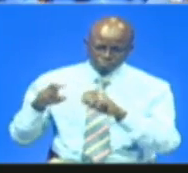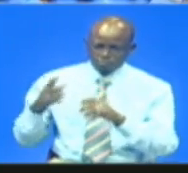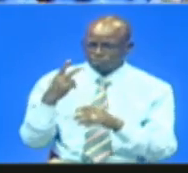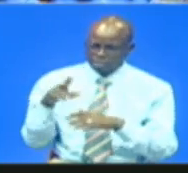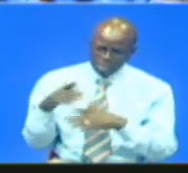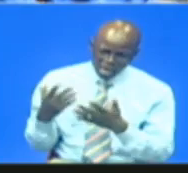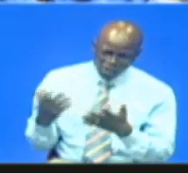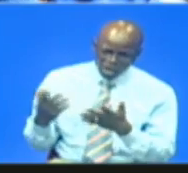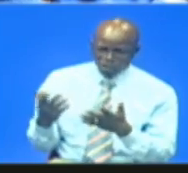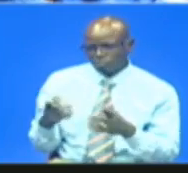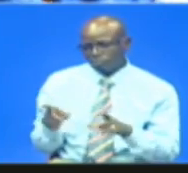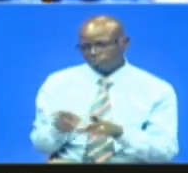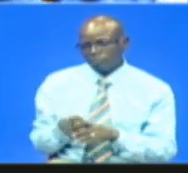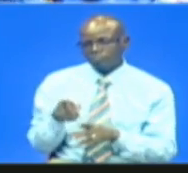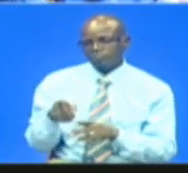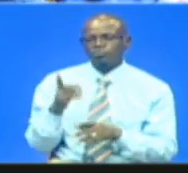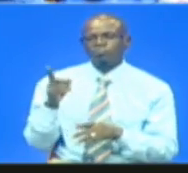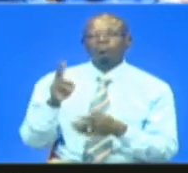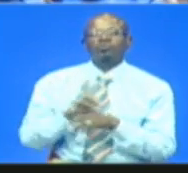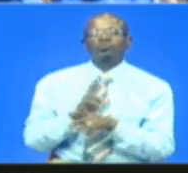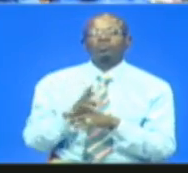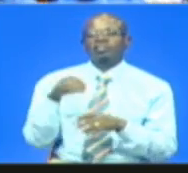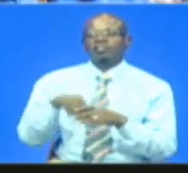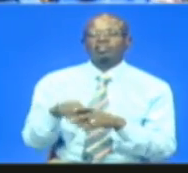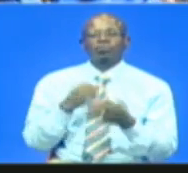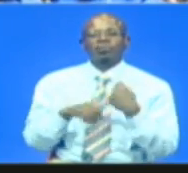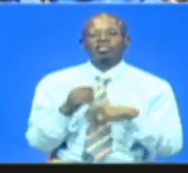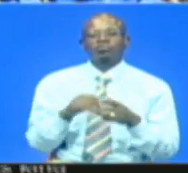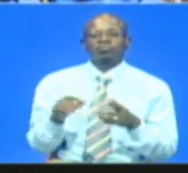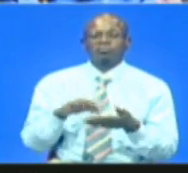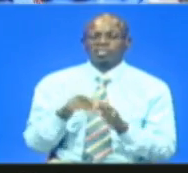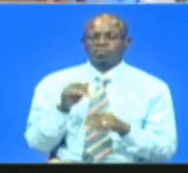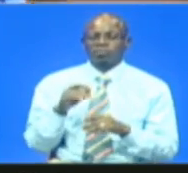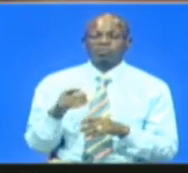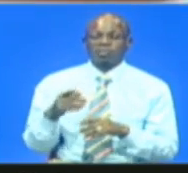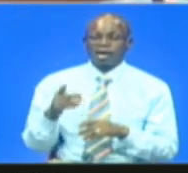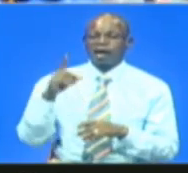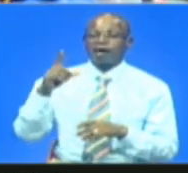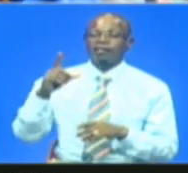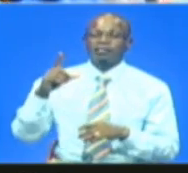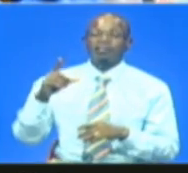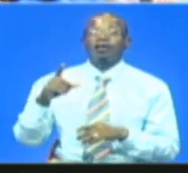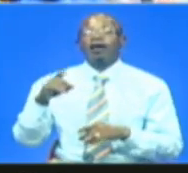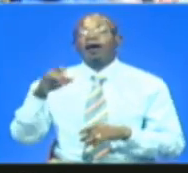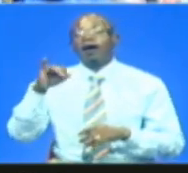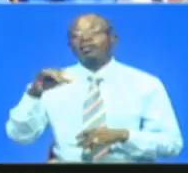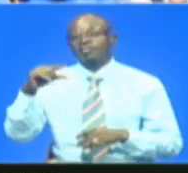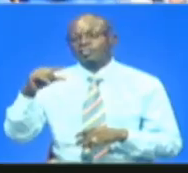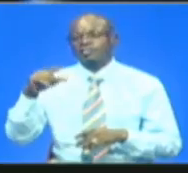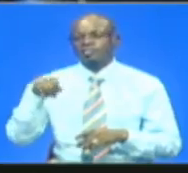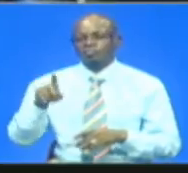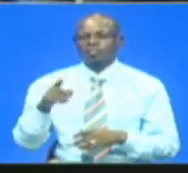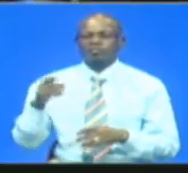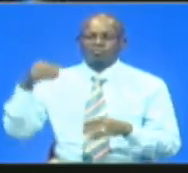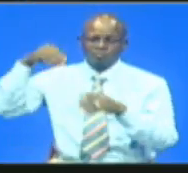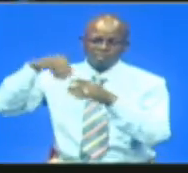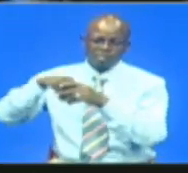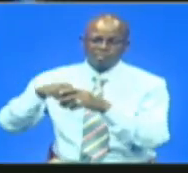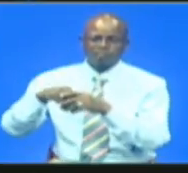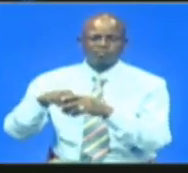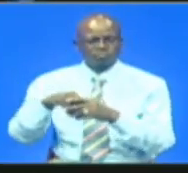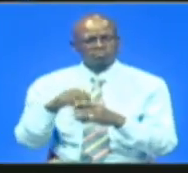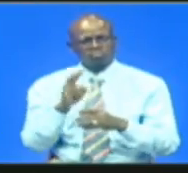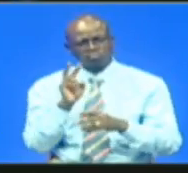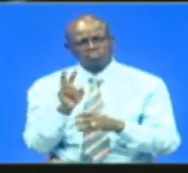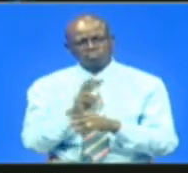operations. Mutembai, who flew in one of them with journalists, said the advanced mission helicopter is equipped with a camera capable